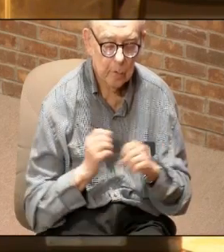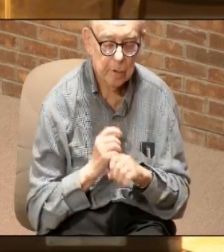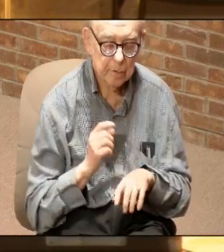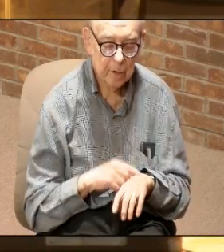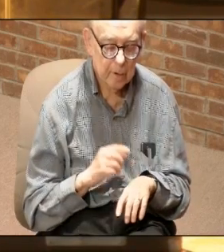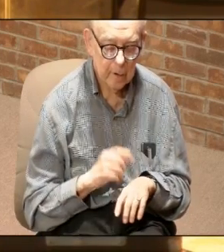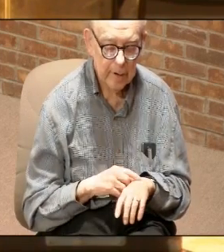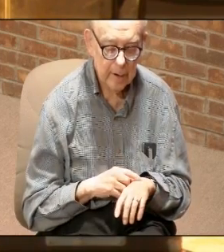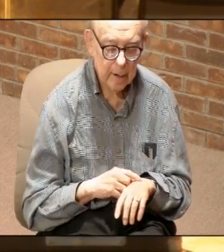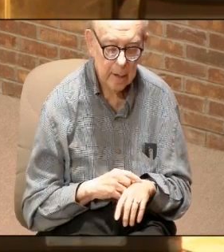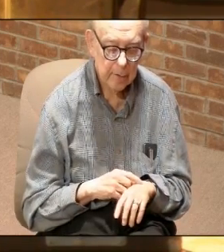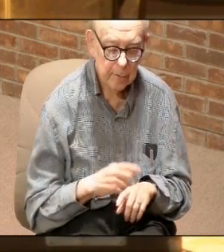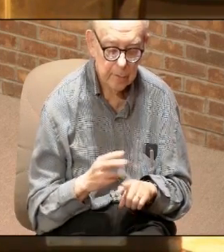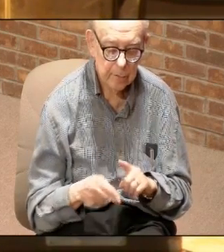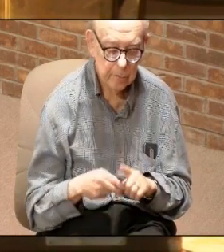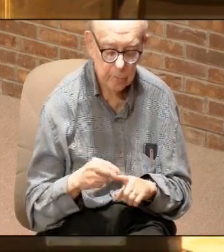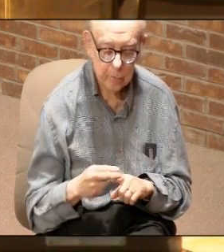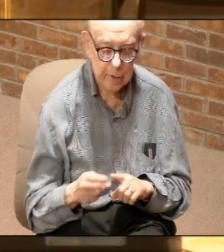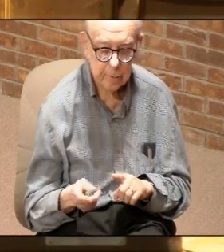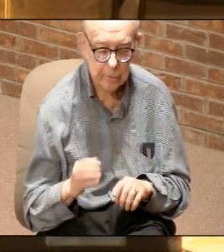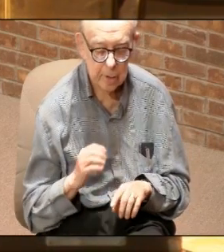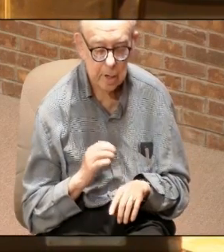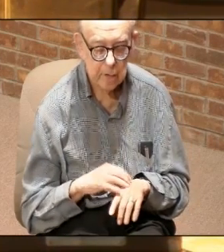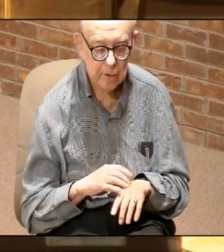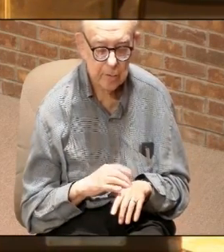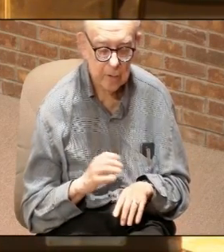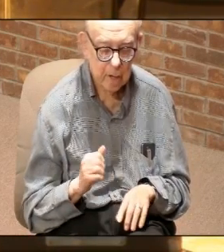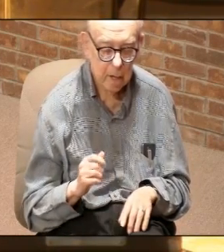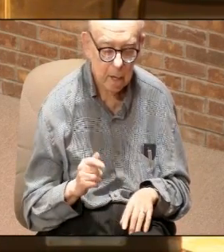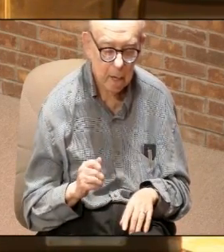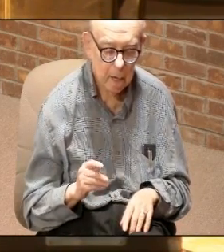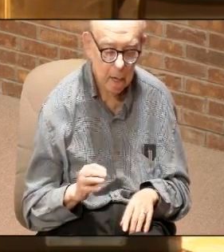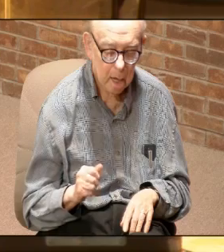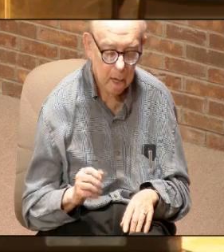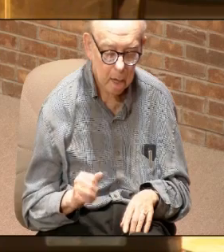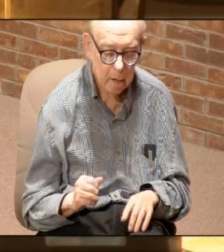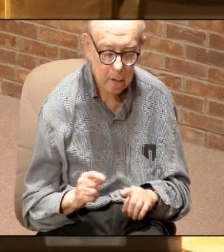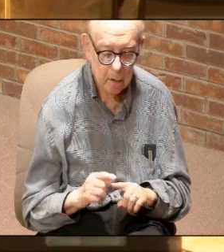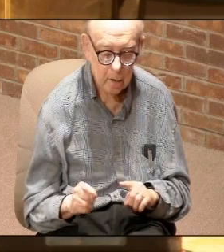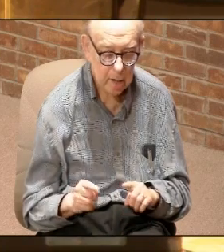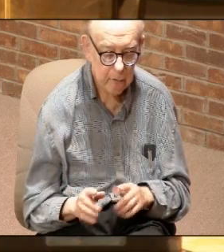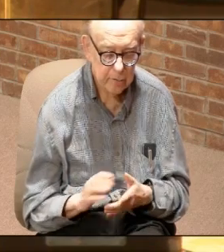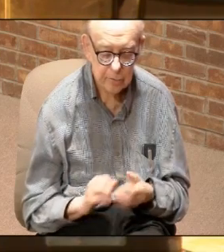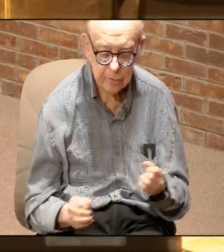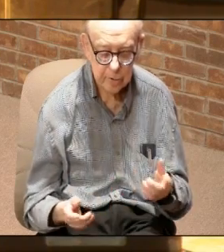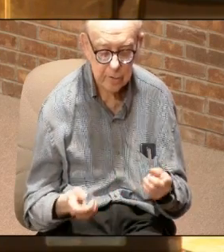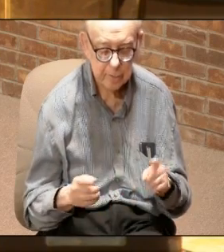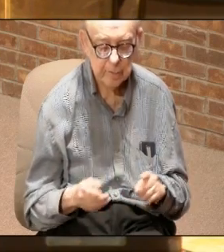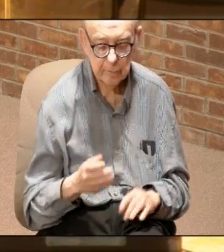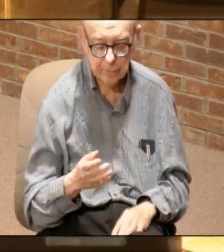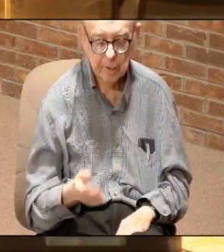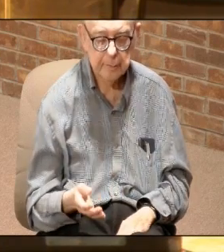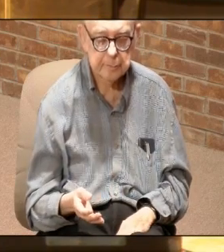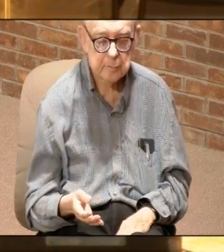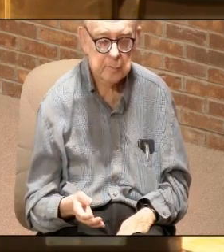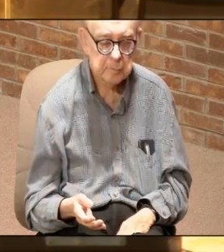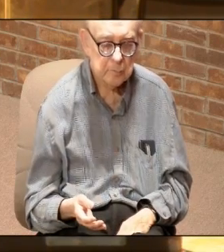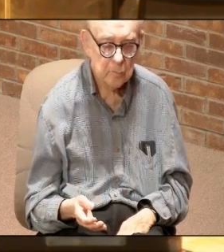hit Alabama and killed people and did all kinds of destruction that was there.